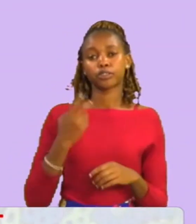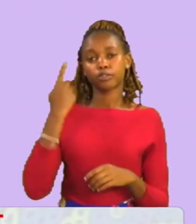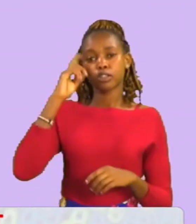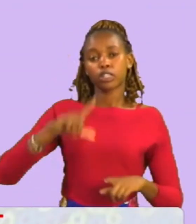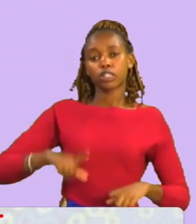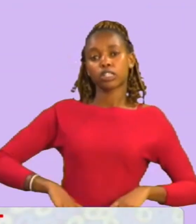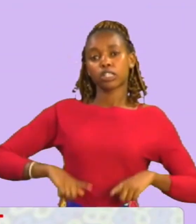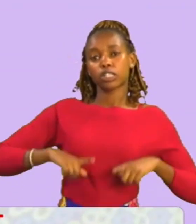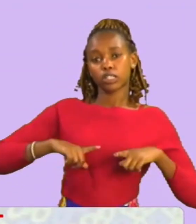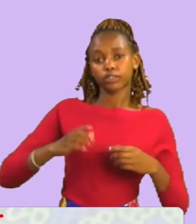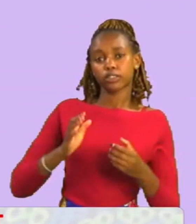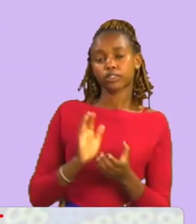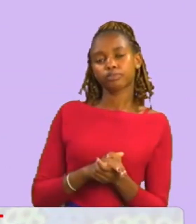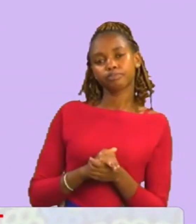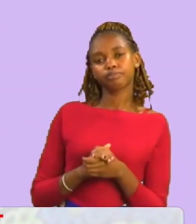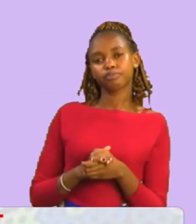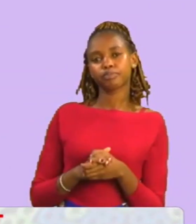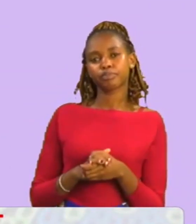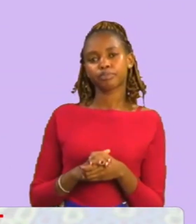and okay.